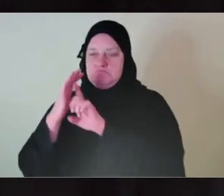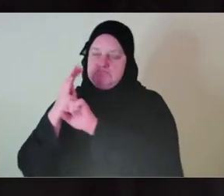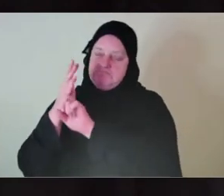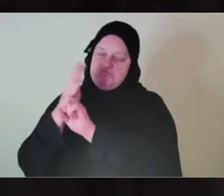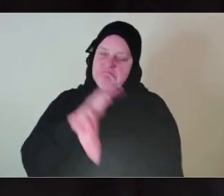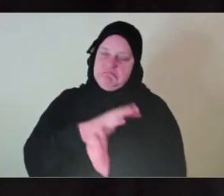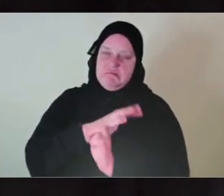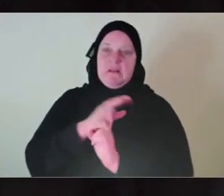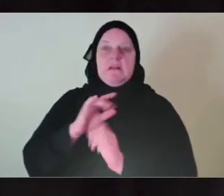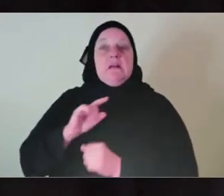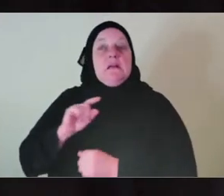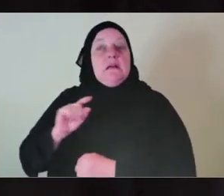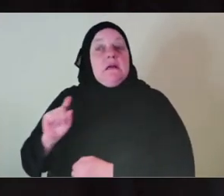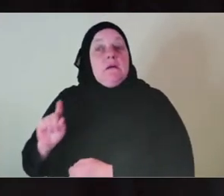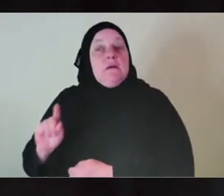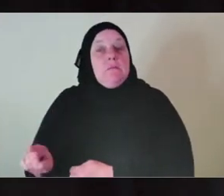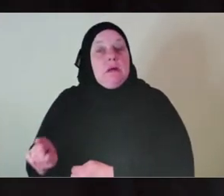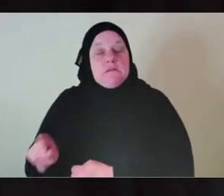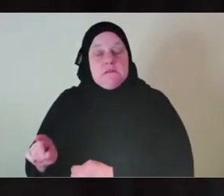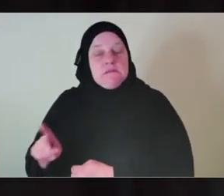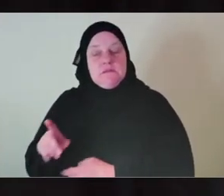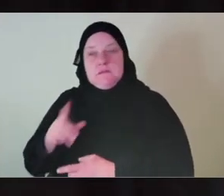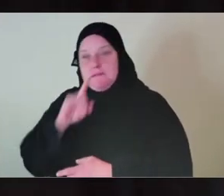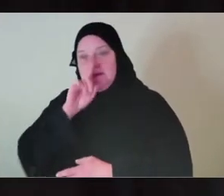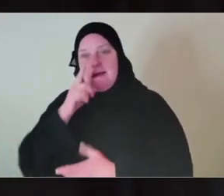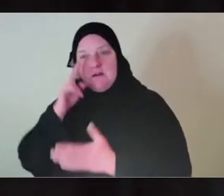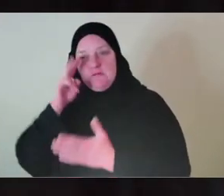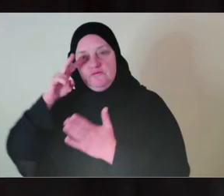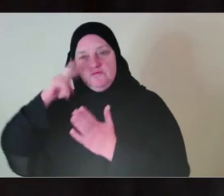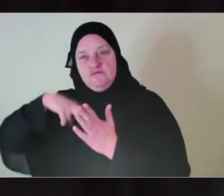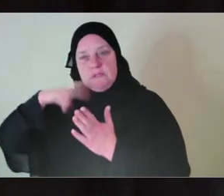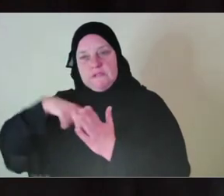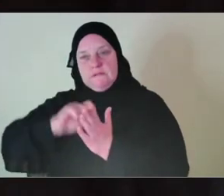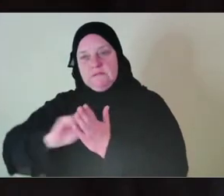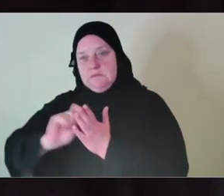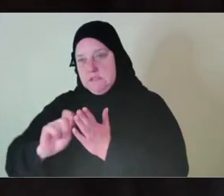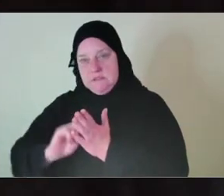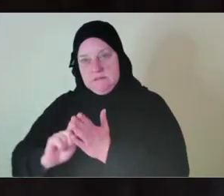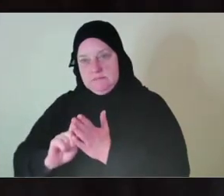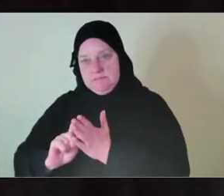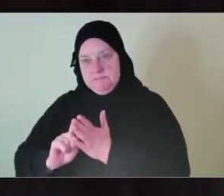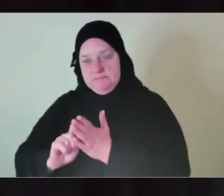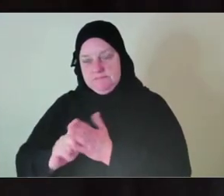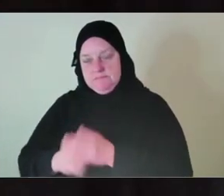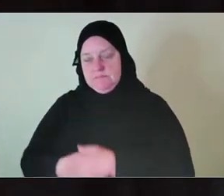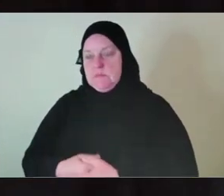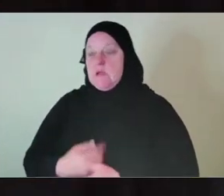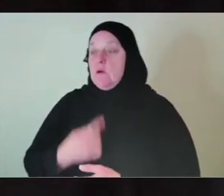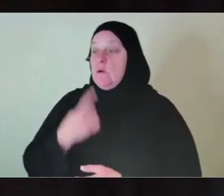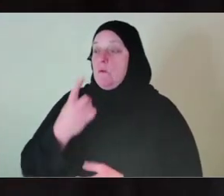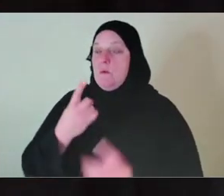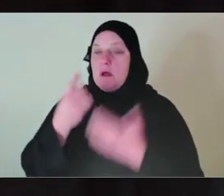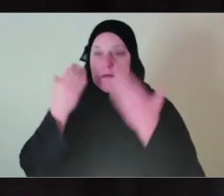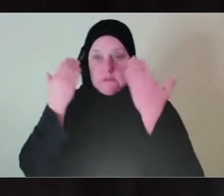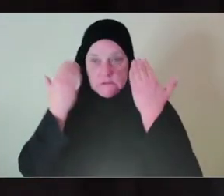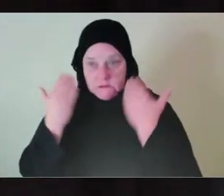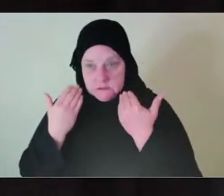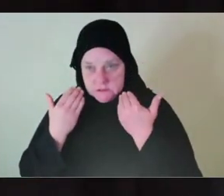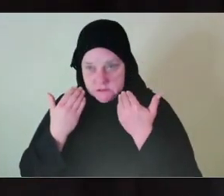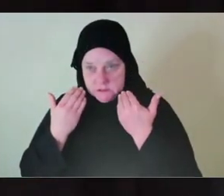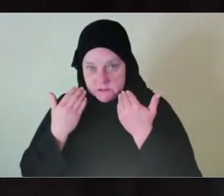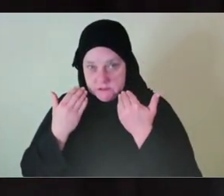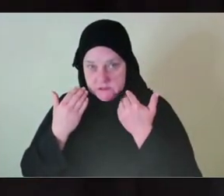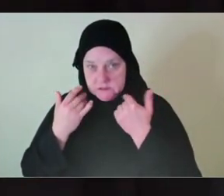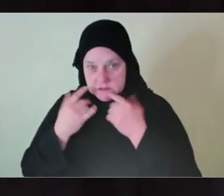So one of the jurists present by the name of Abu Dawood, he grew extremely envious and jealous of